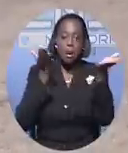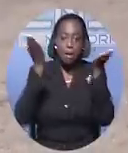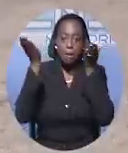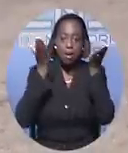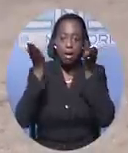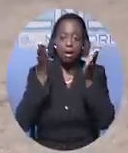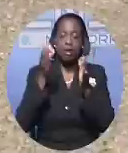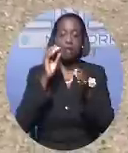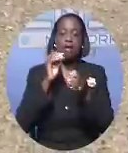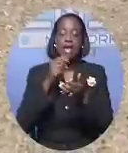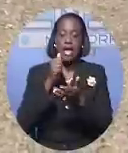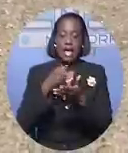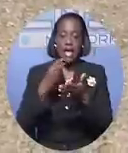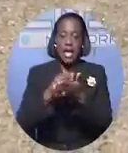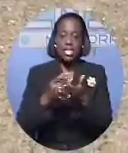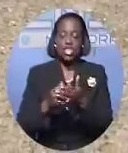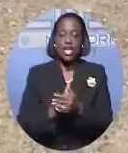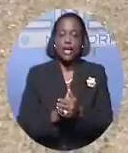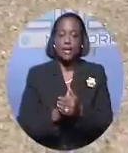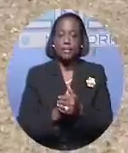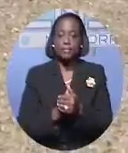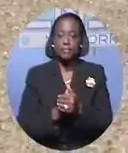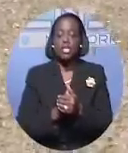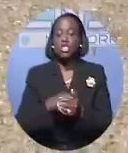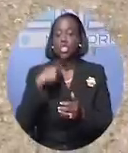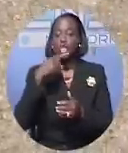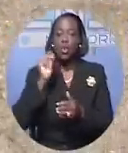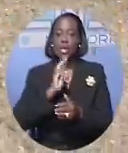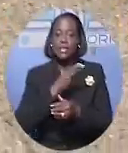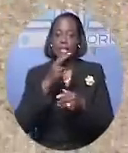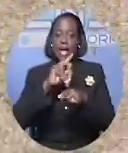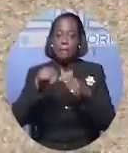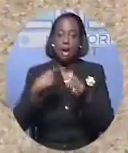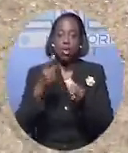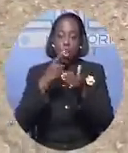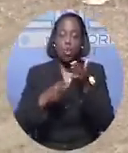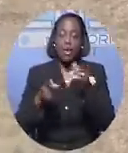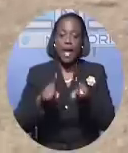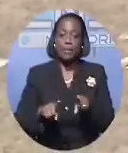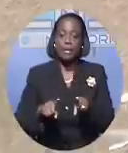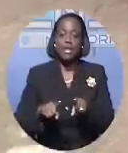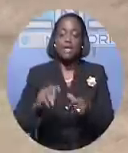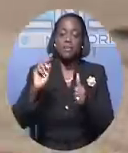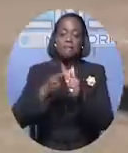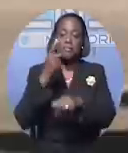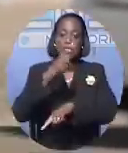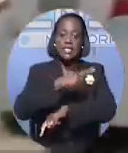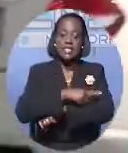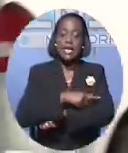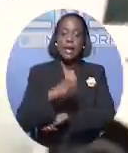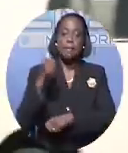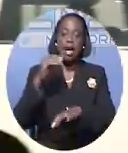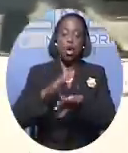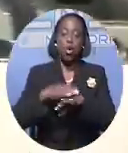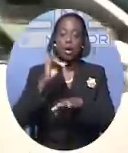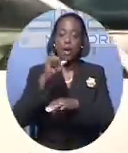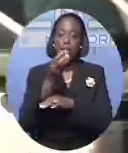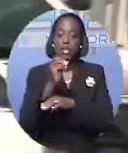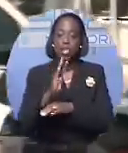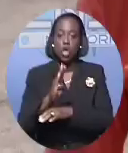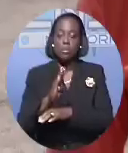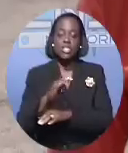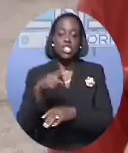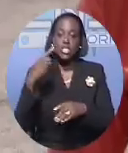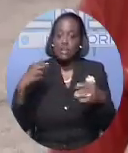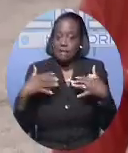her account of Sunday afternoon's broad daylight robbery attempt. On the first day back on the job since the incident, Coakley says she's still